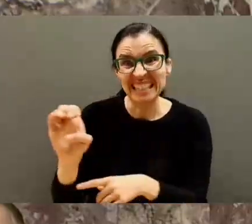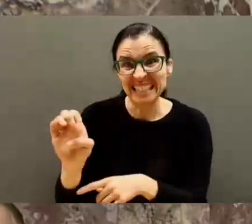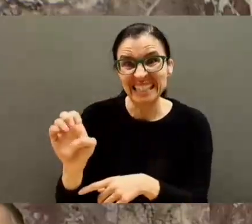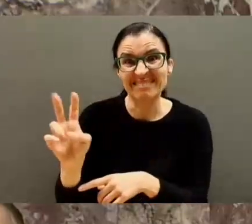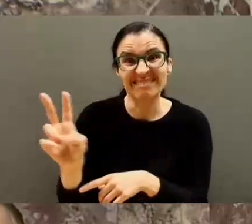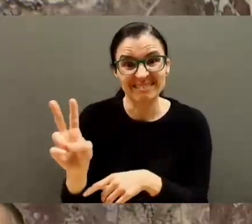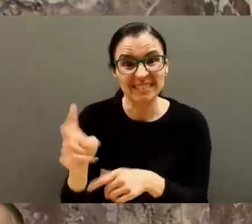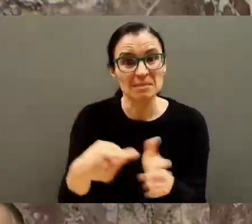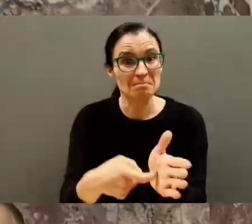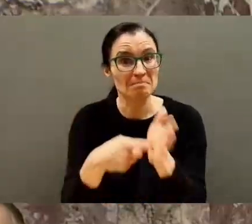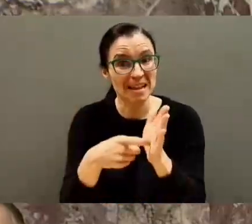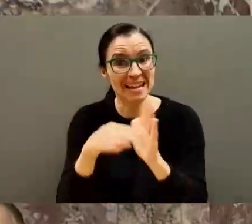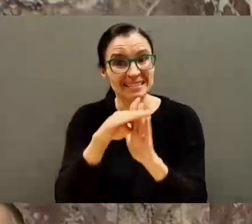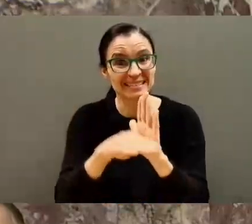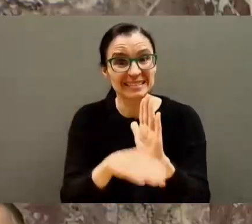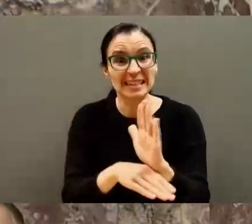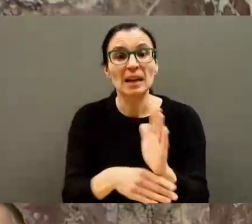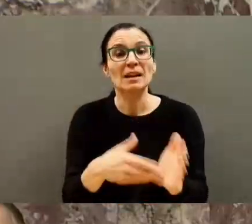Honourable Speaker.